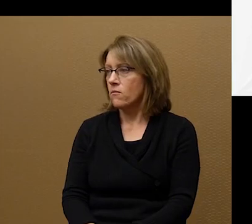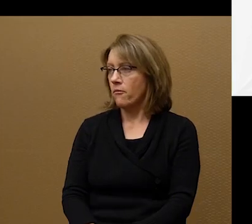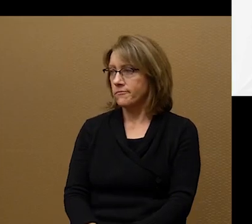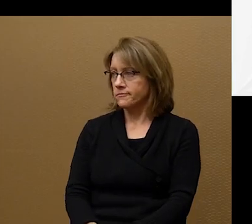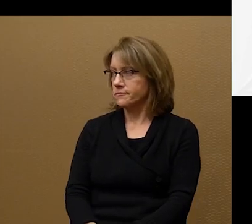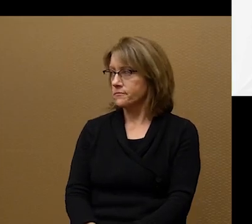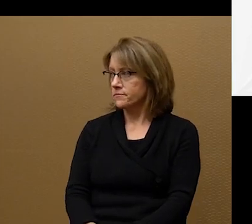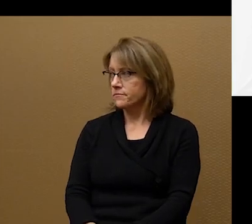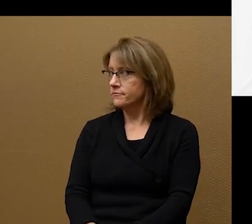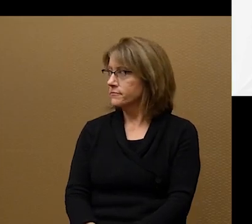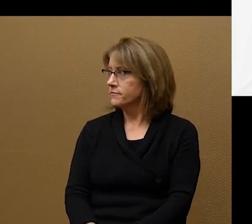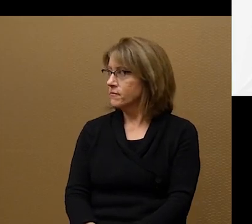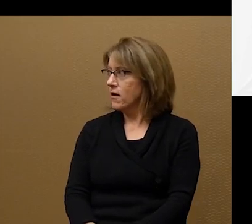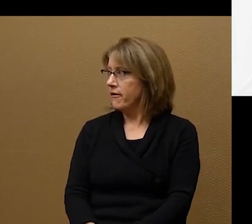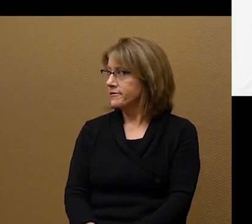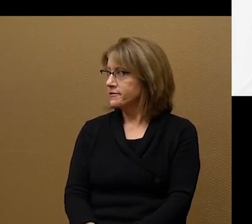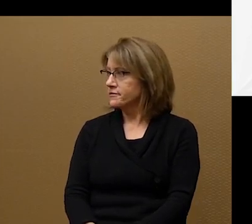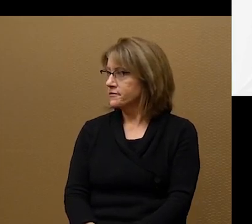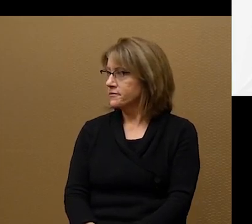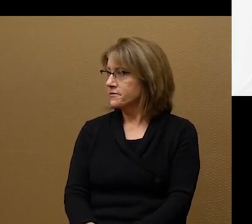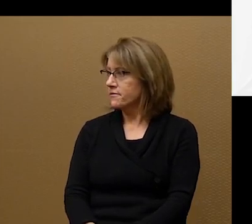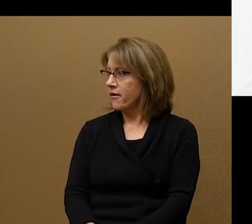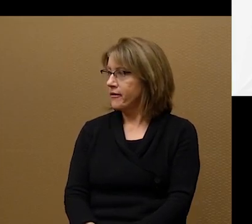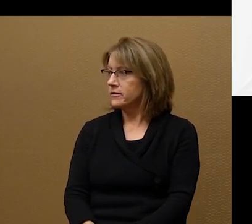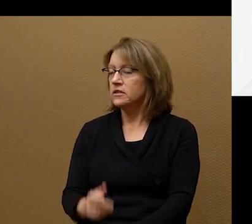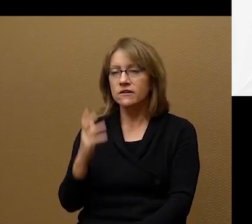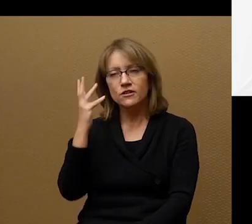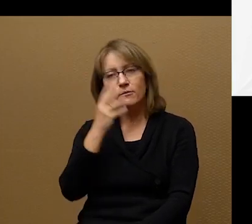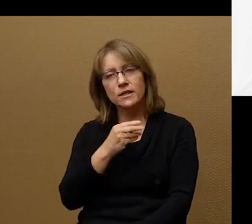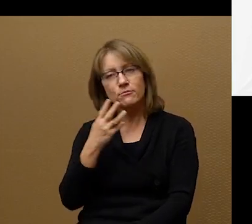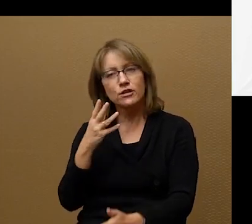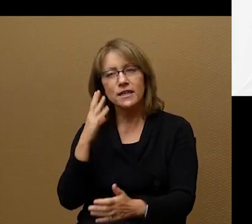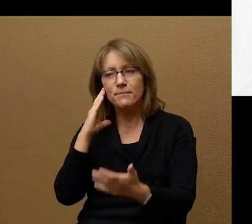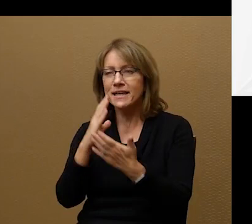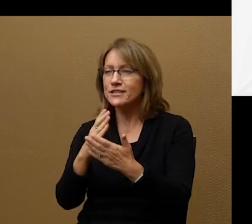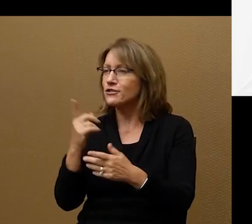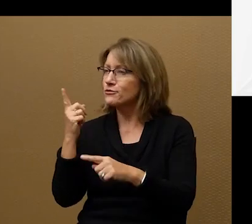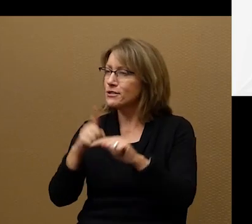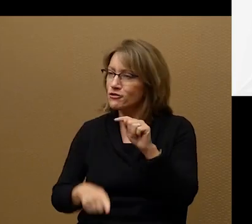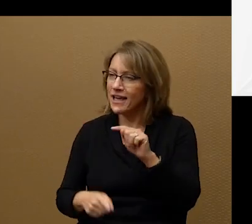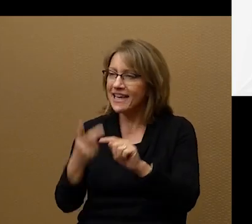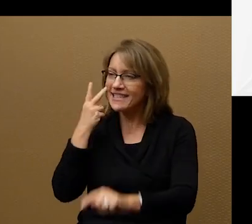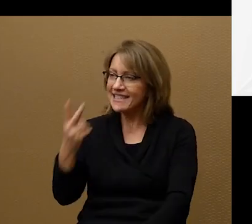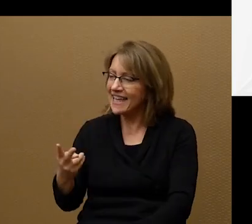So what are the steps? I have so many pretty pictures that you guys can't see.